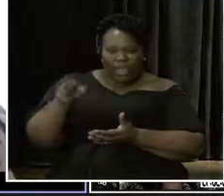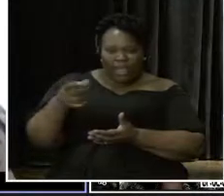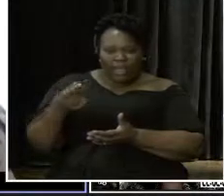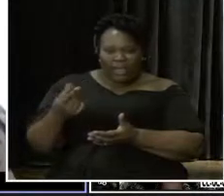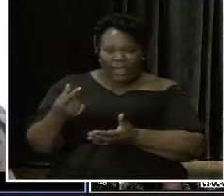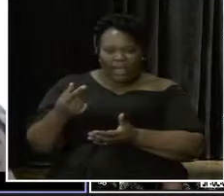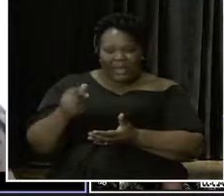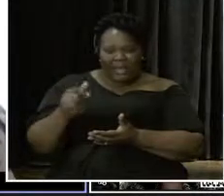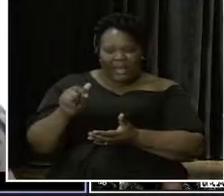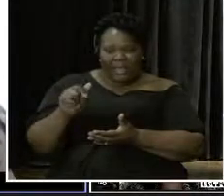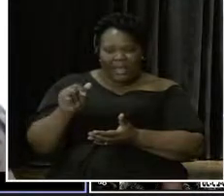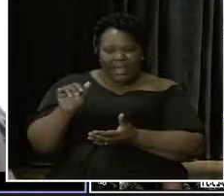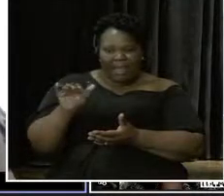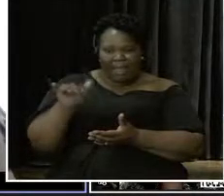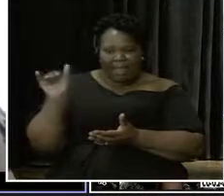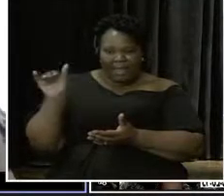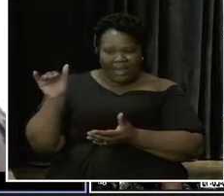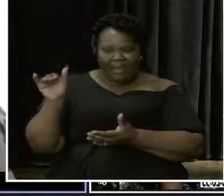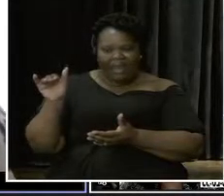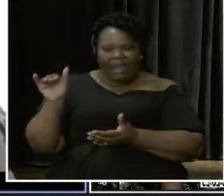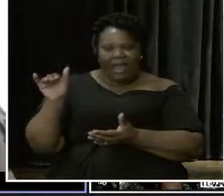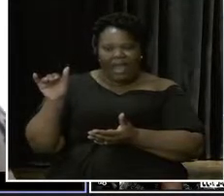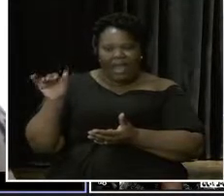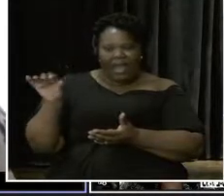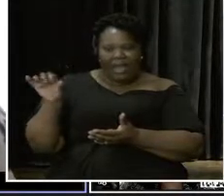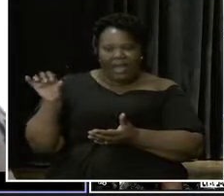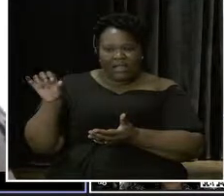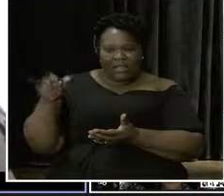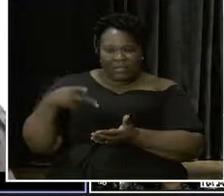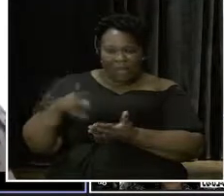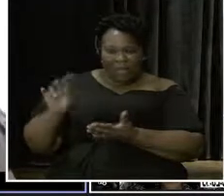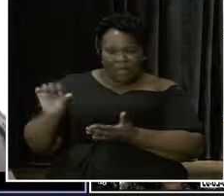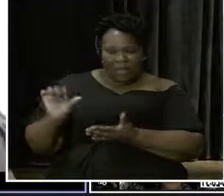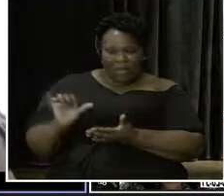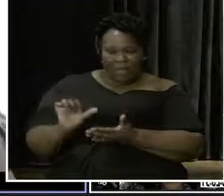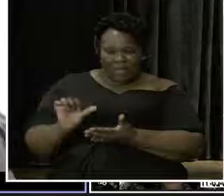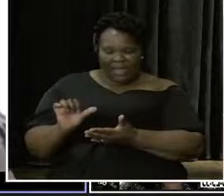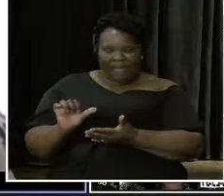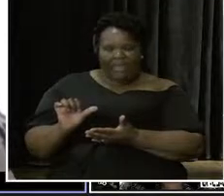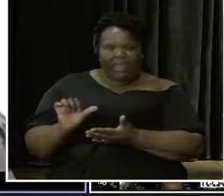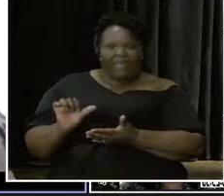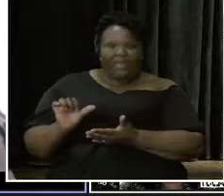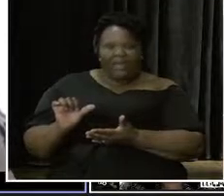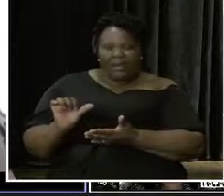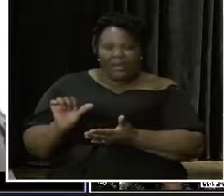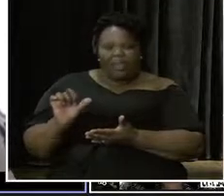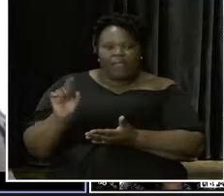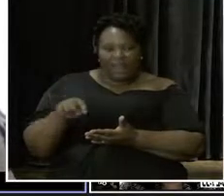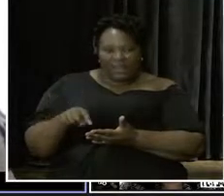common knowledge, and I think has been agreed to by everyone, that we did need to give